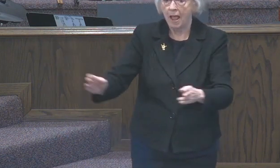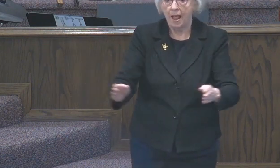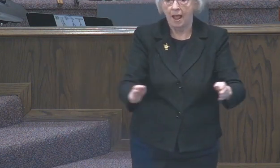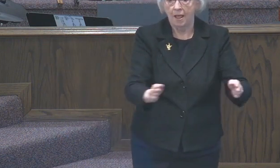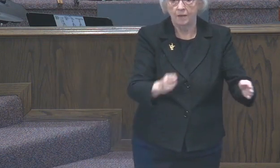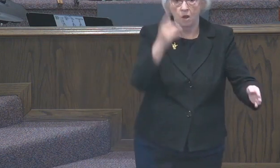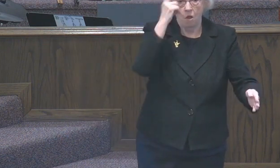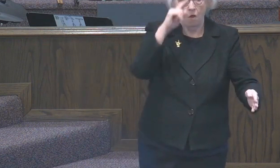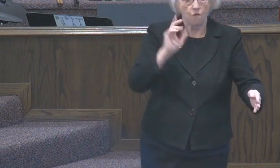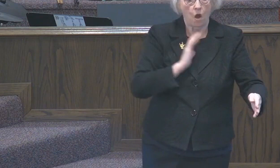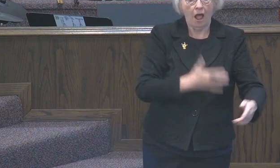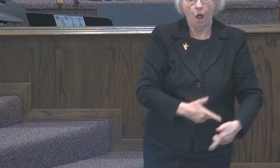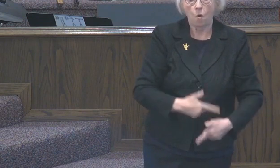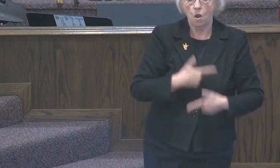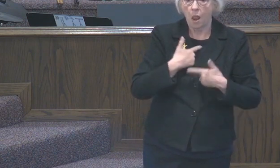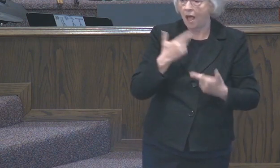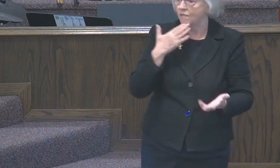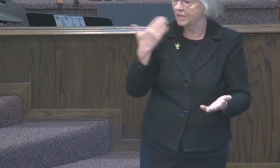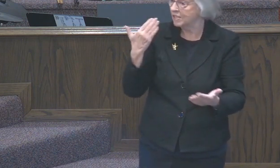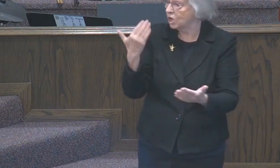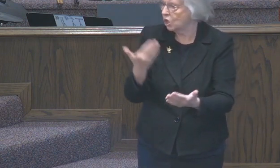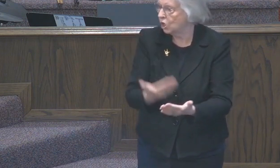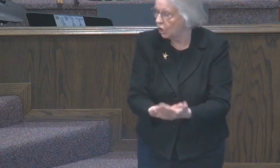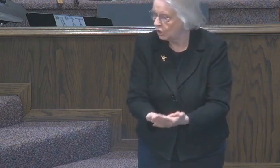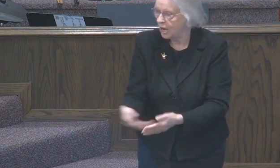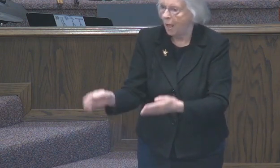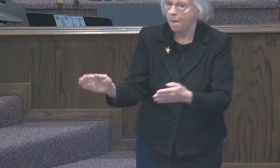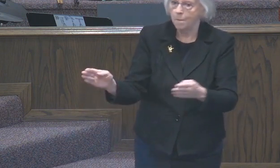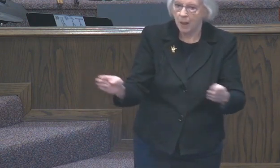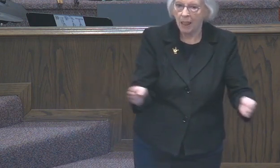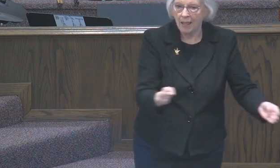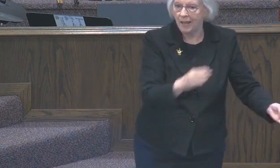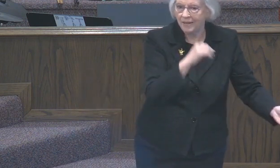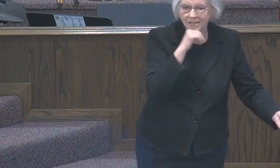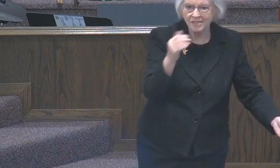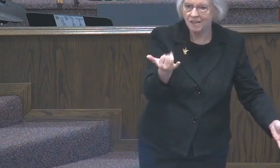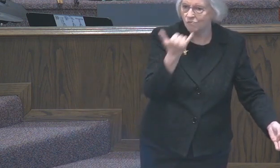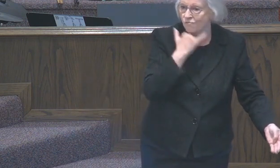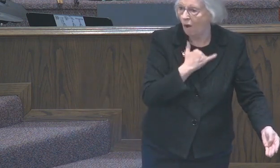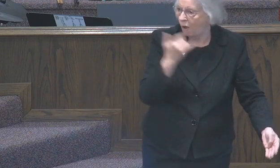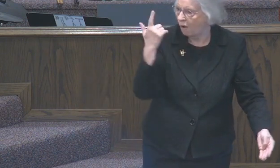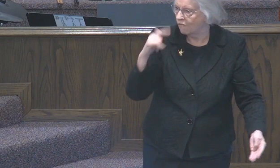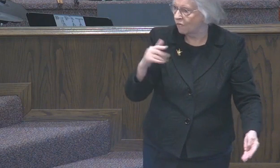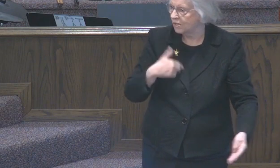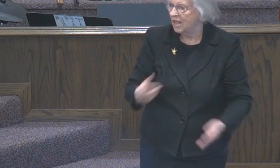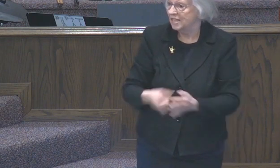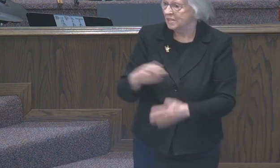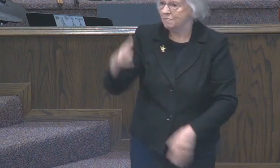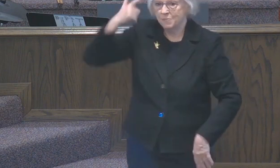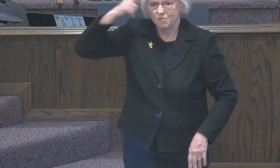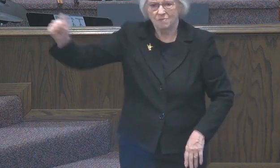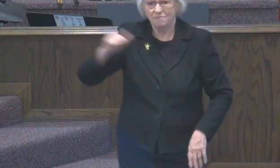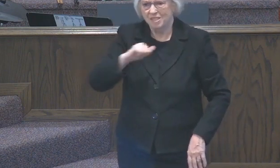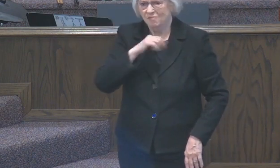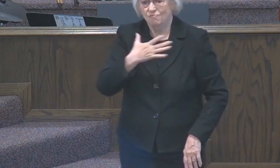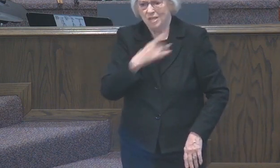I do. It's a straight plan. It's a productive plan. It's a plan that will do everything in your life